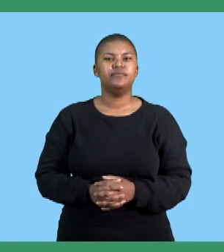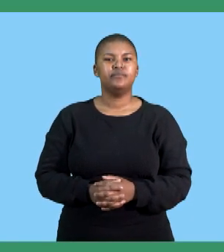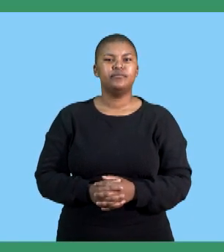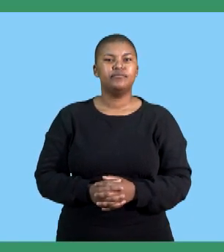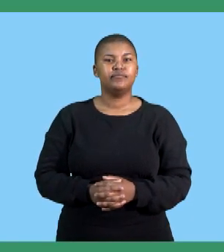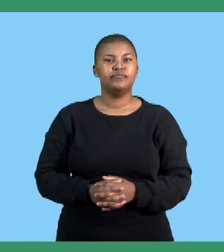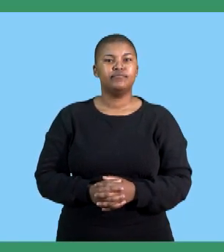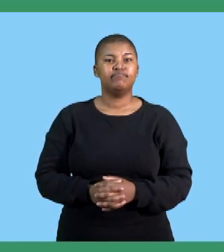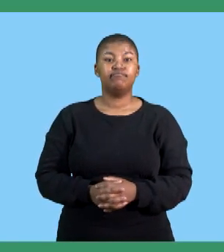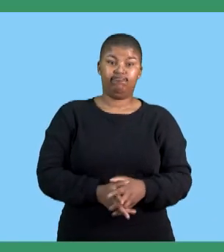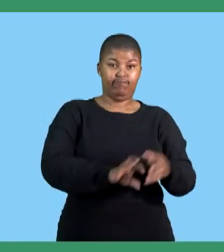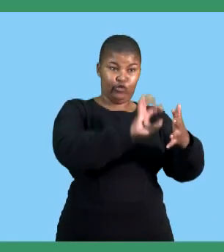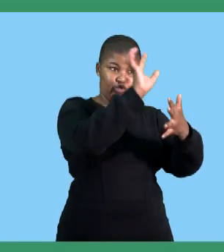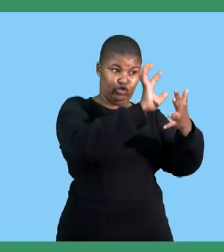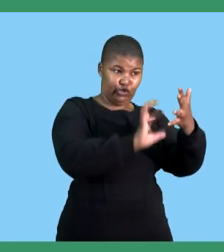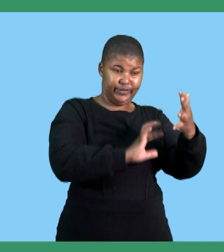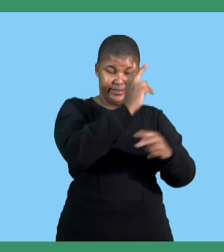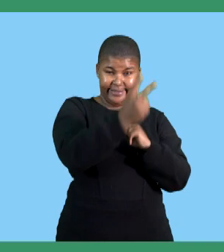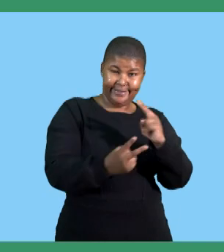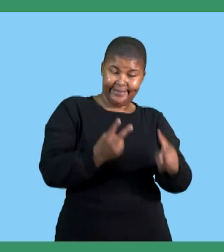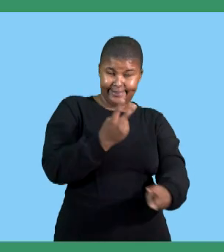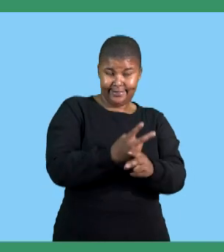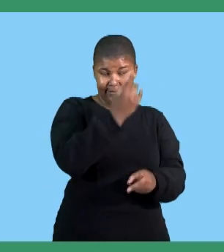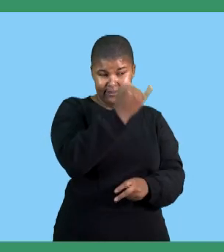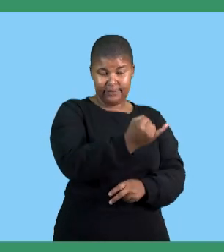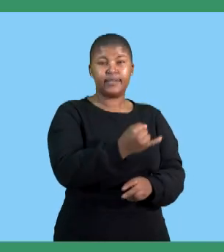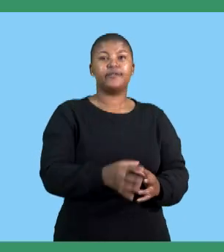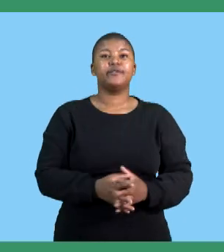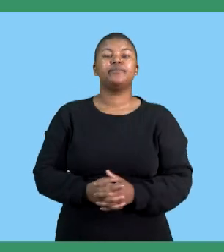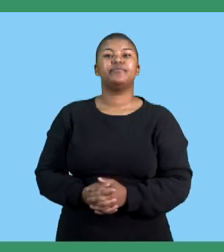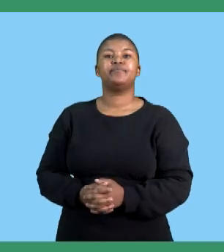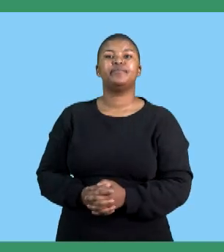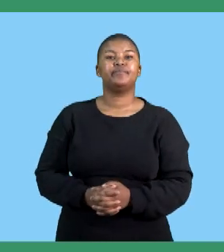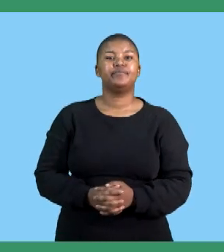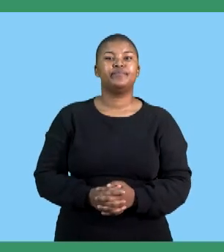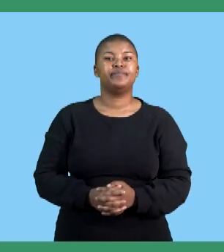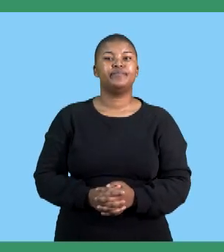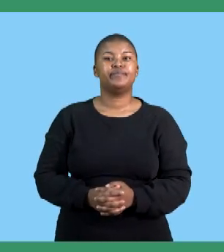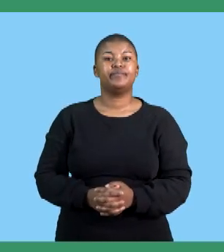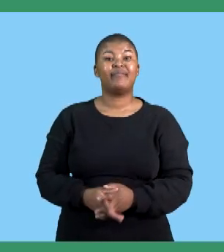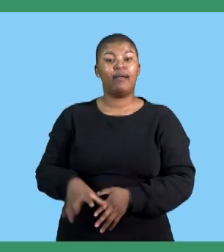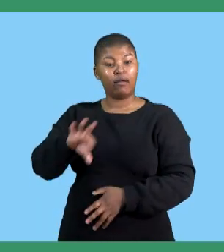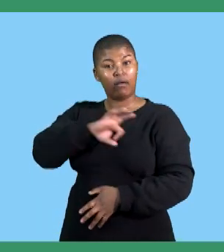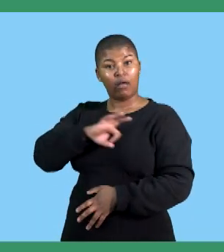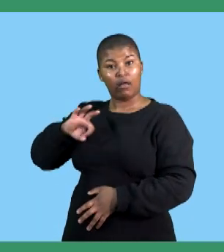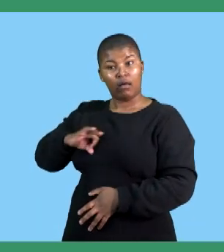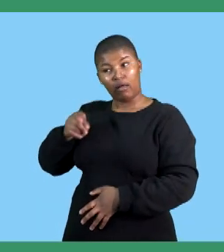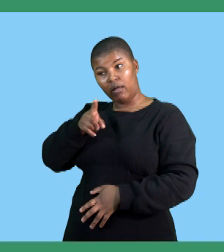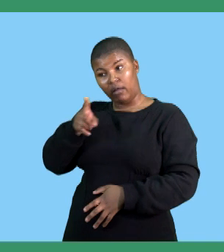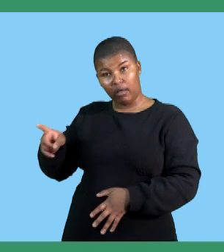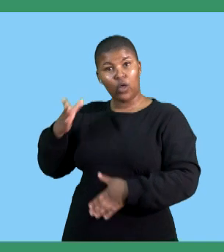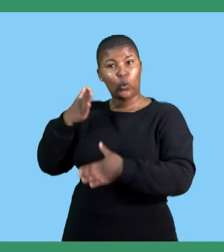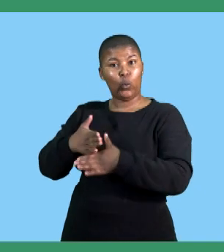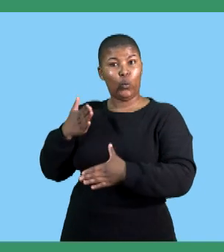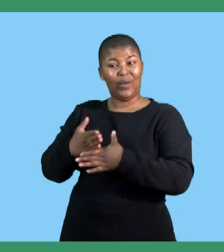Let's then look at the statement again. The first one says, the employees of Tasha want to use